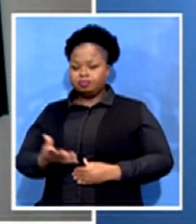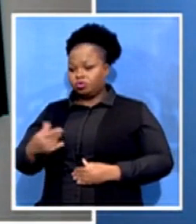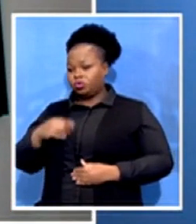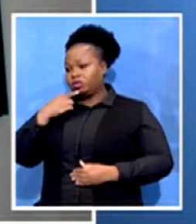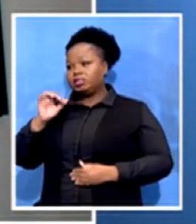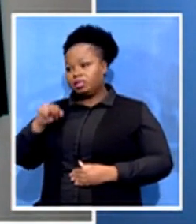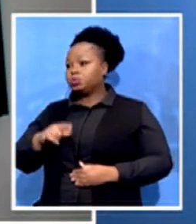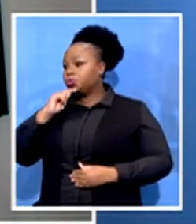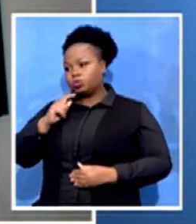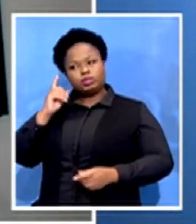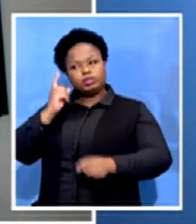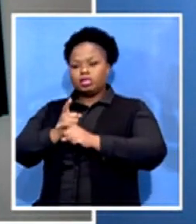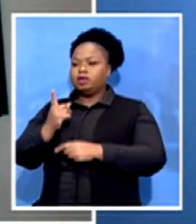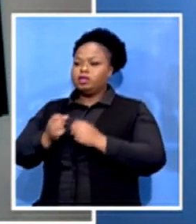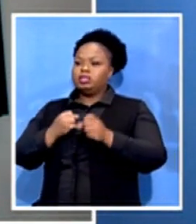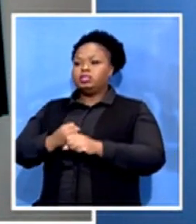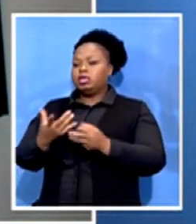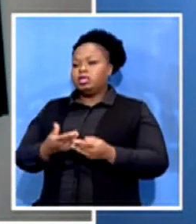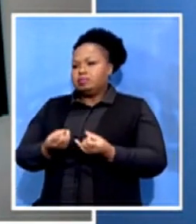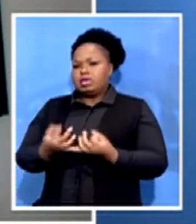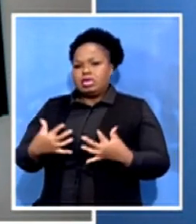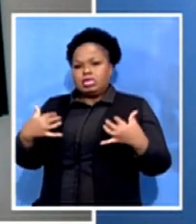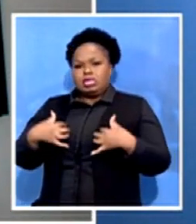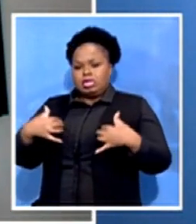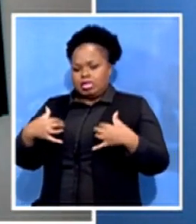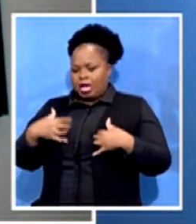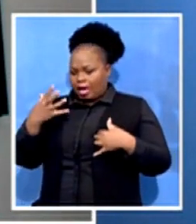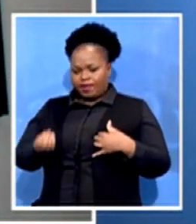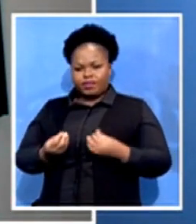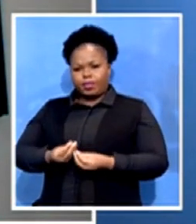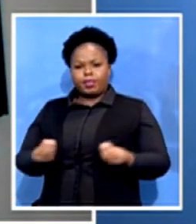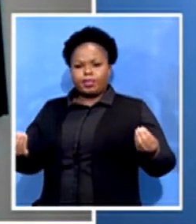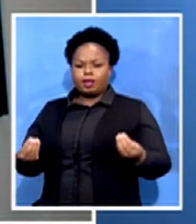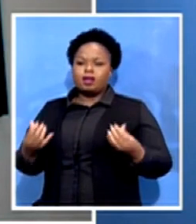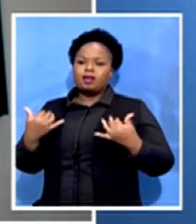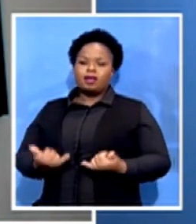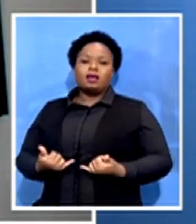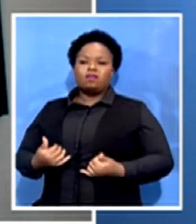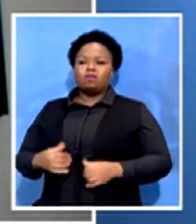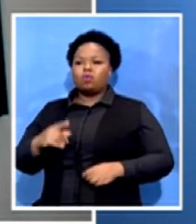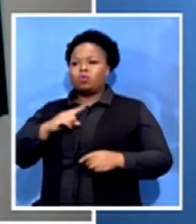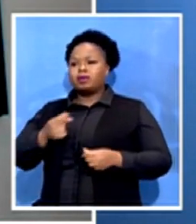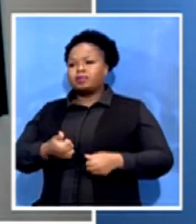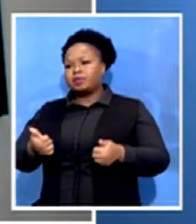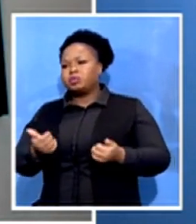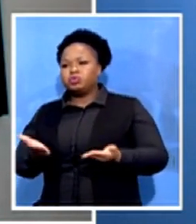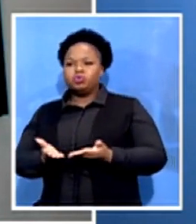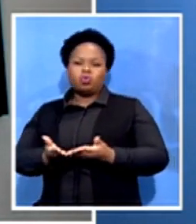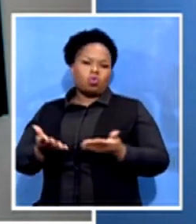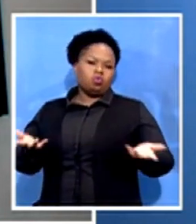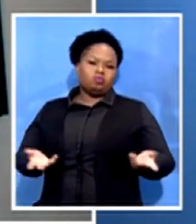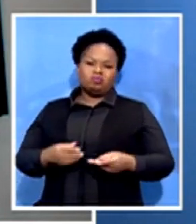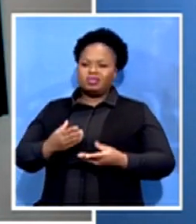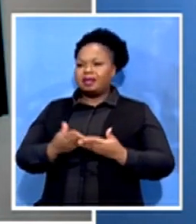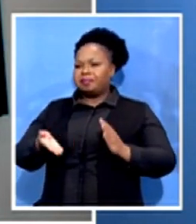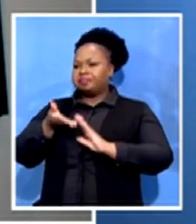of anxiety that children are having to go through now, going back to school, not being up to date where they need to be, and that's why we